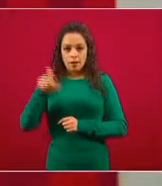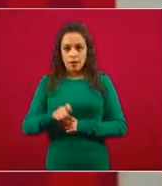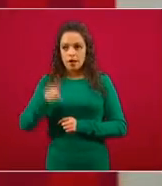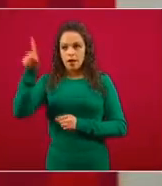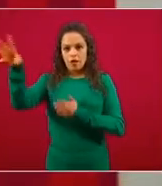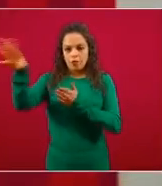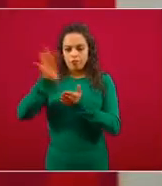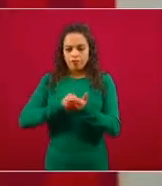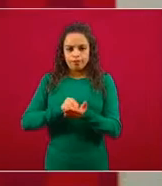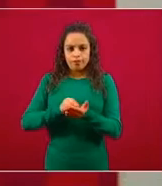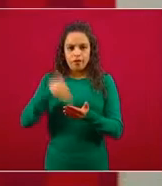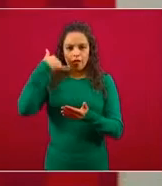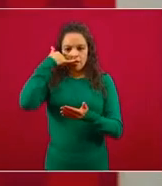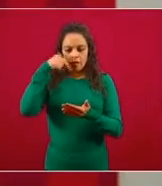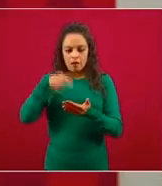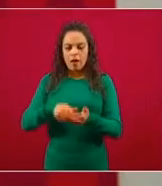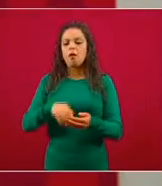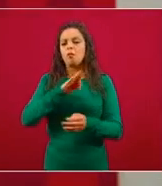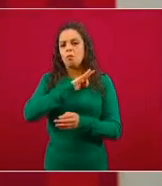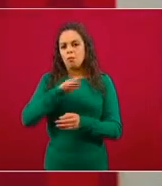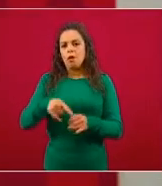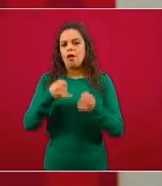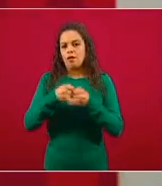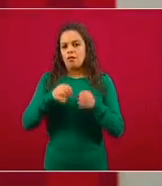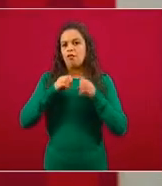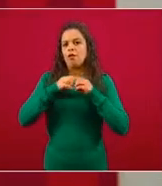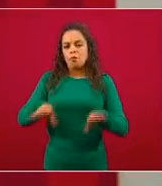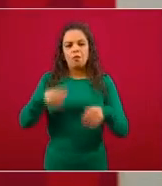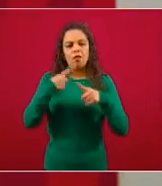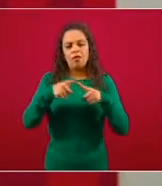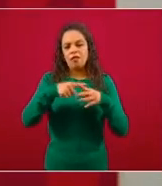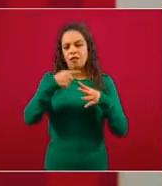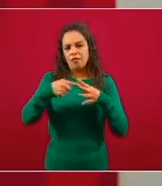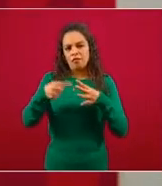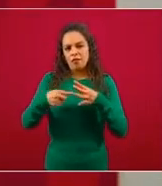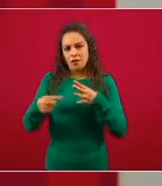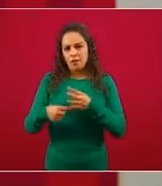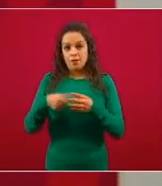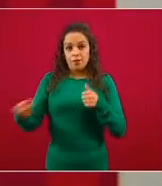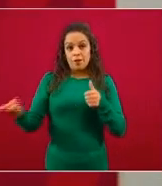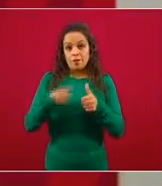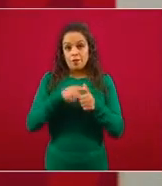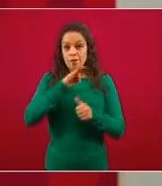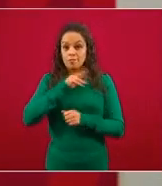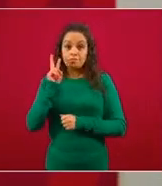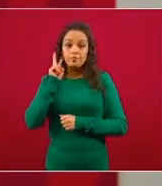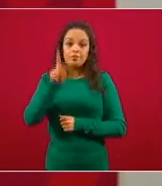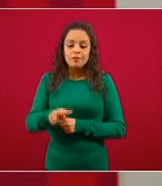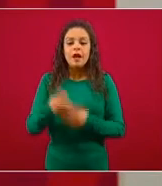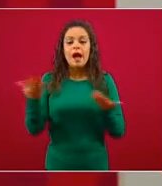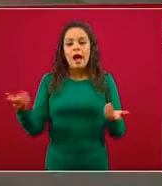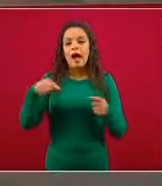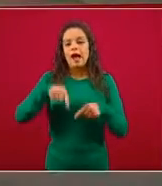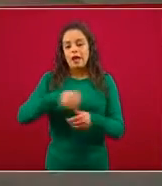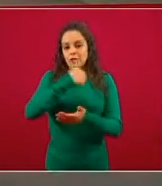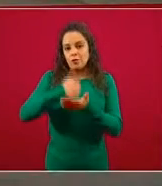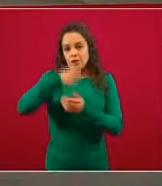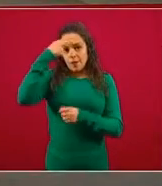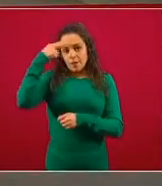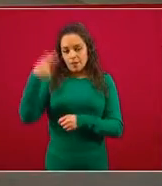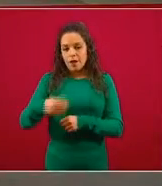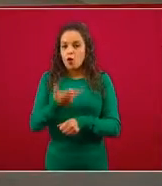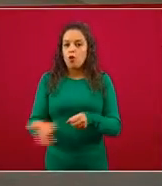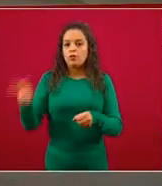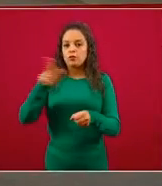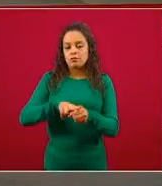app.mx. You can see there's information on there. The first thing you're going to find are the hospitals in Mexico City. We opened